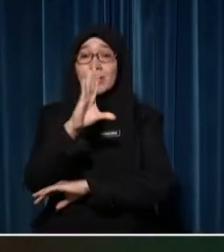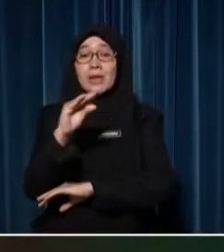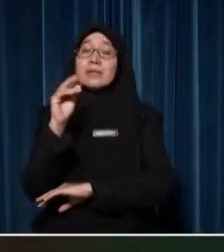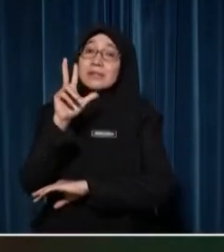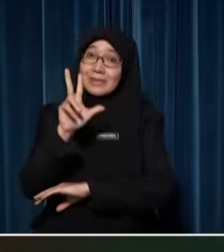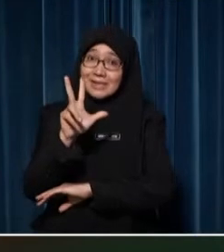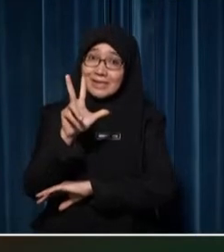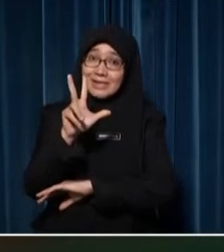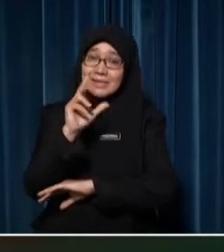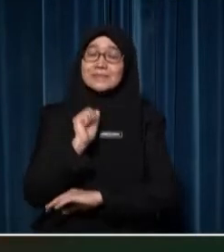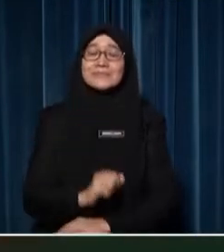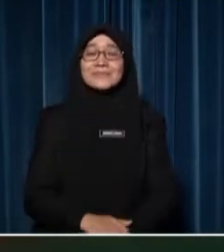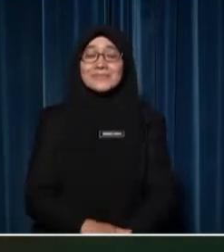3.